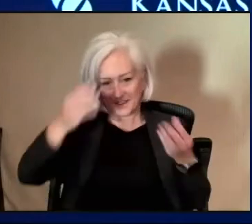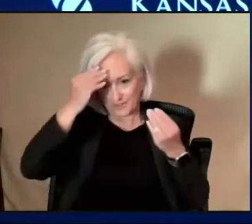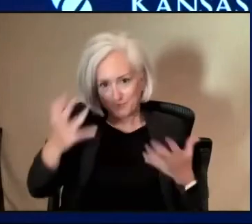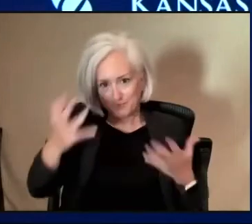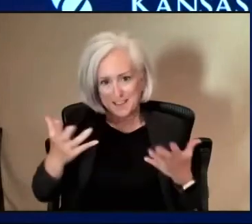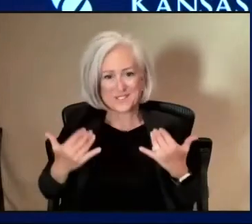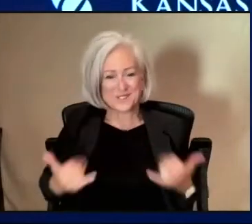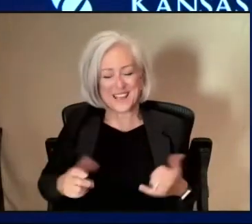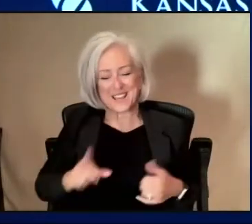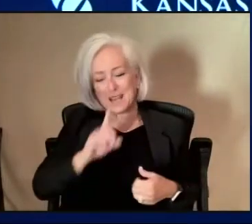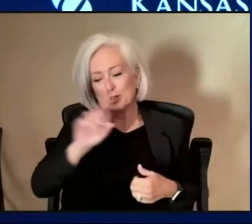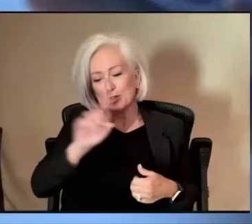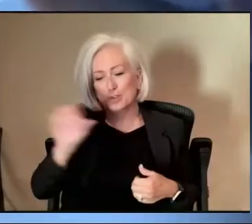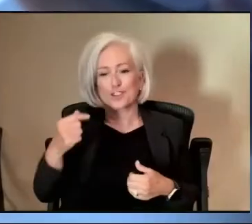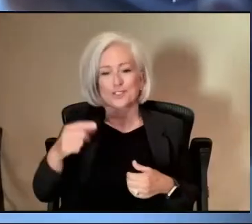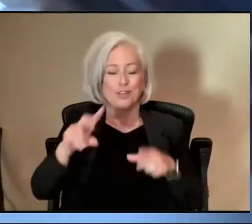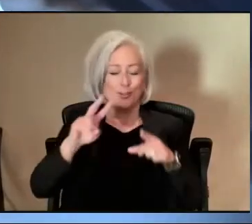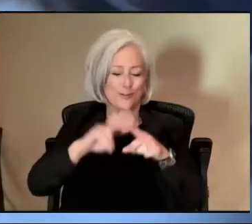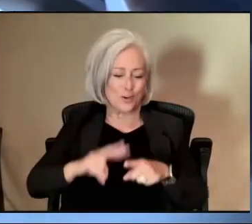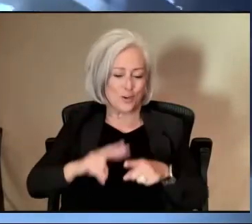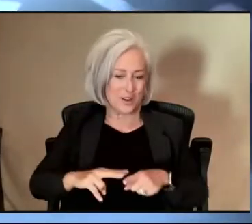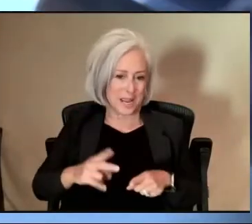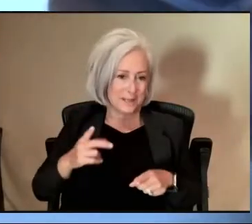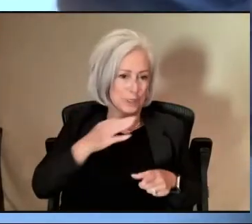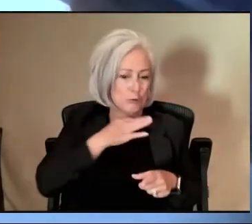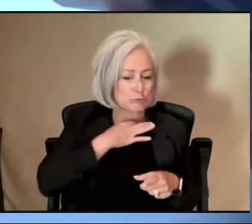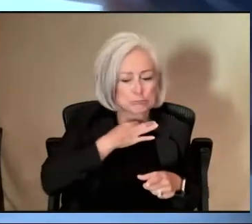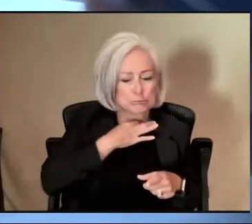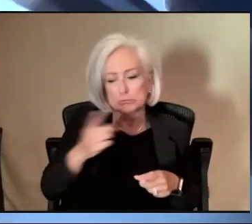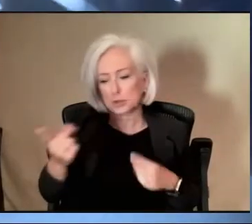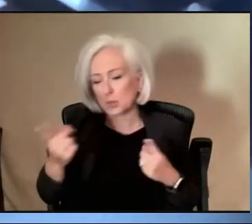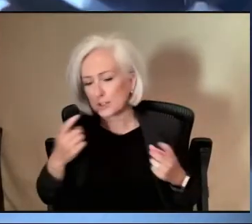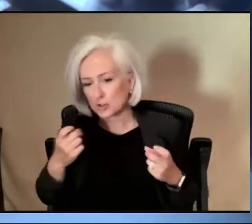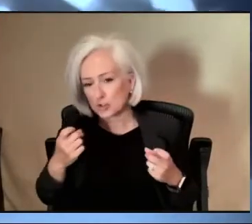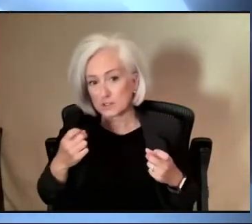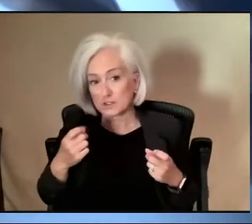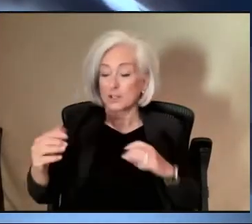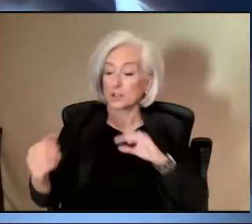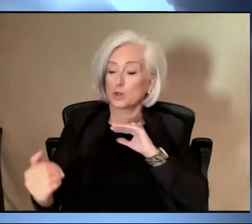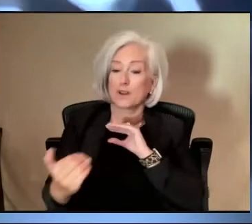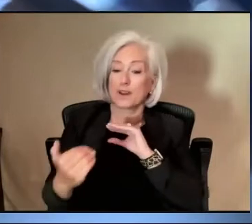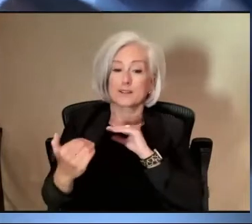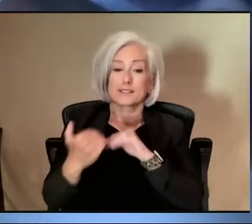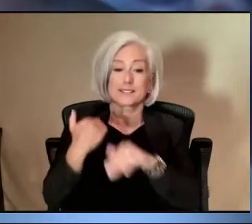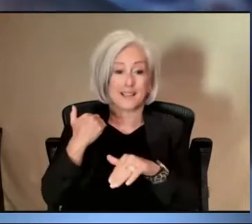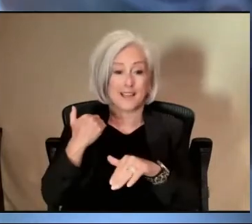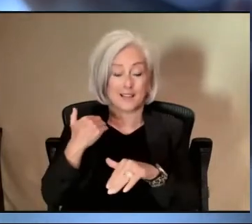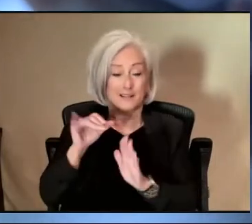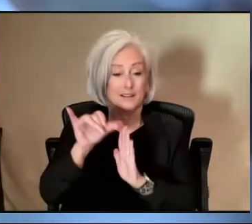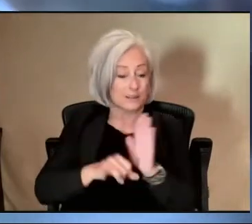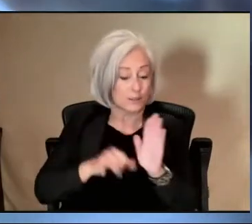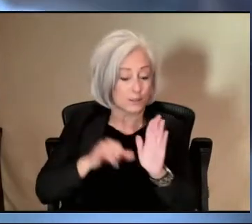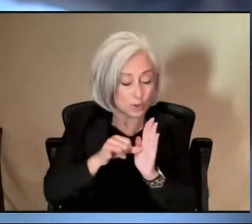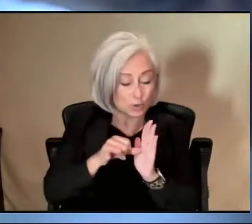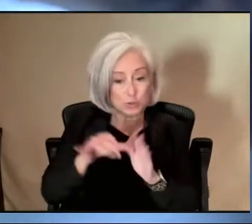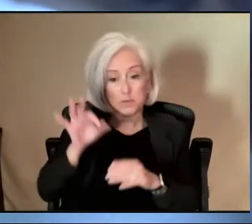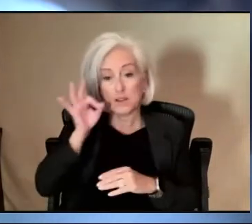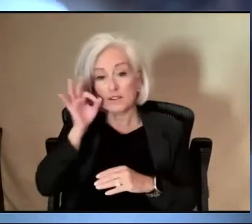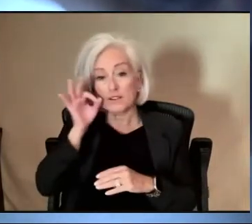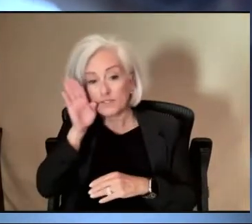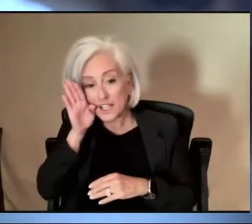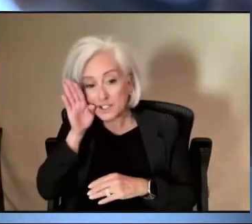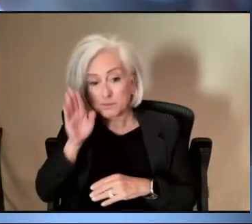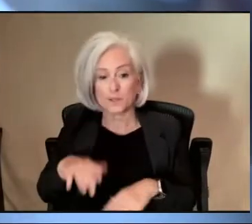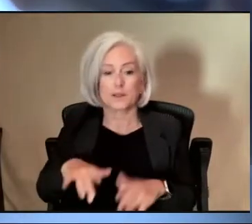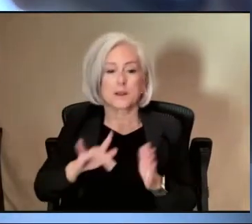and questions that you may have, or just general COVID questions. You can send those to us in YouTube, Facebook, the Medical News Network, and now